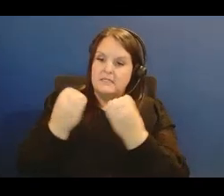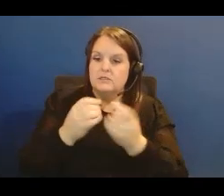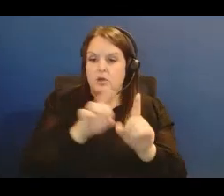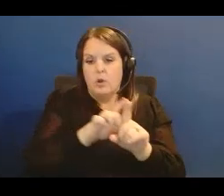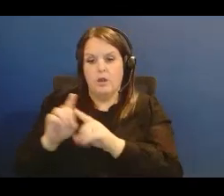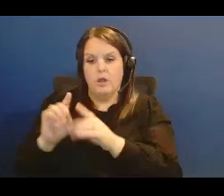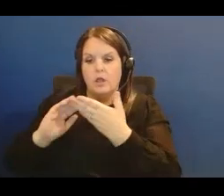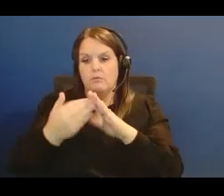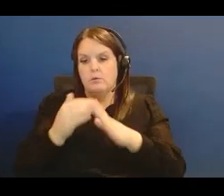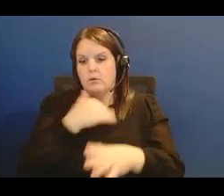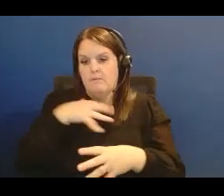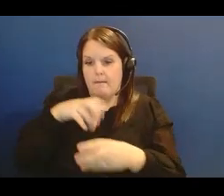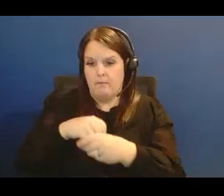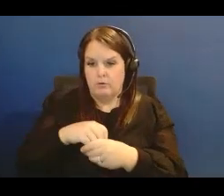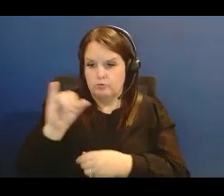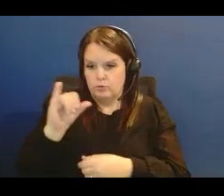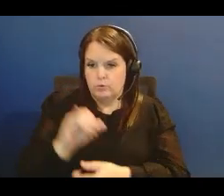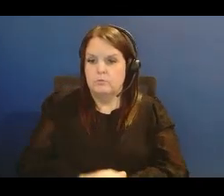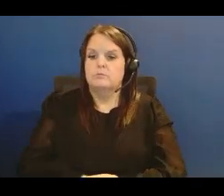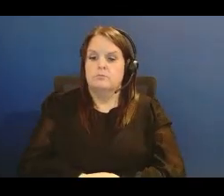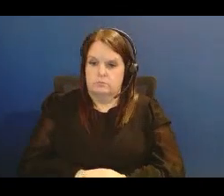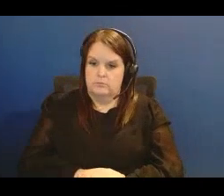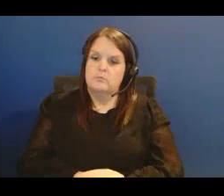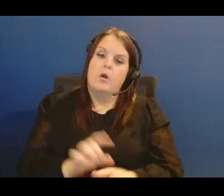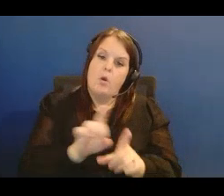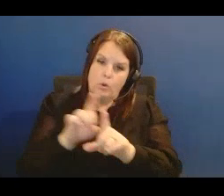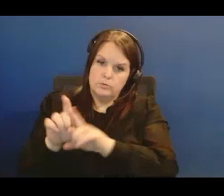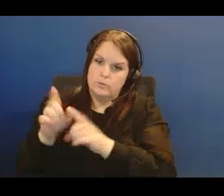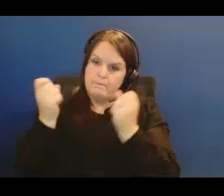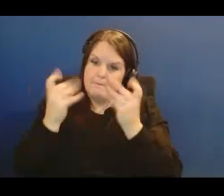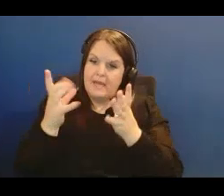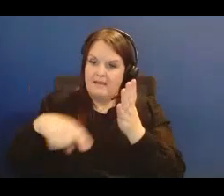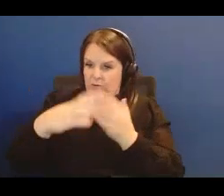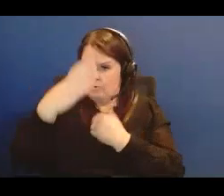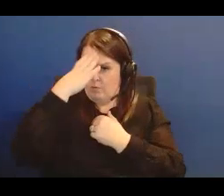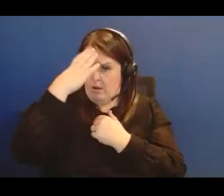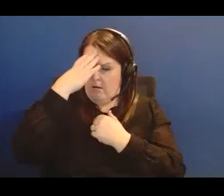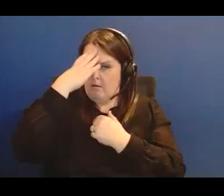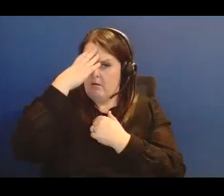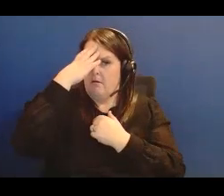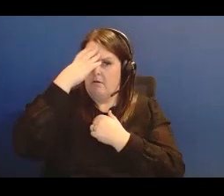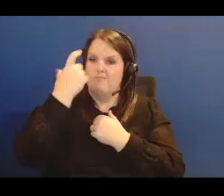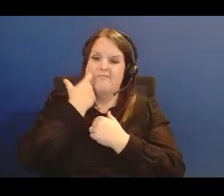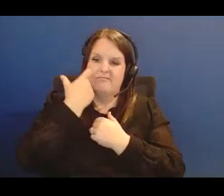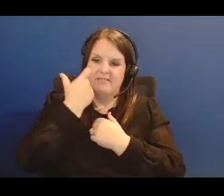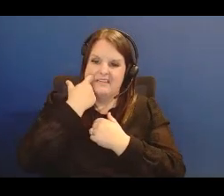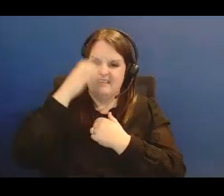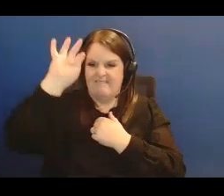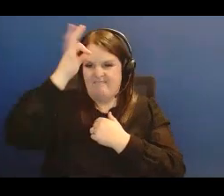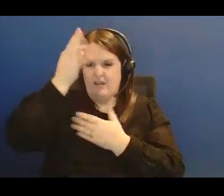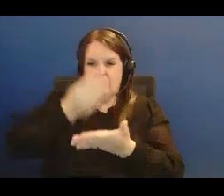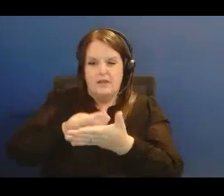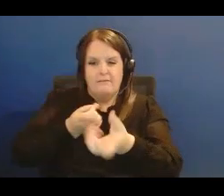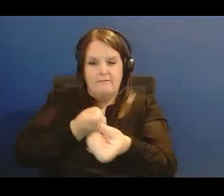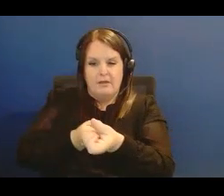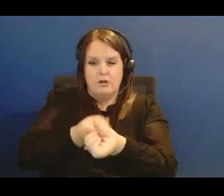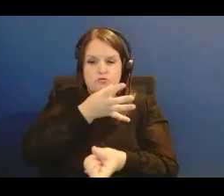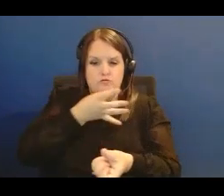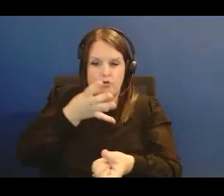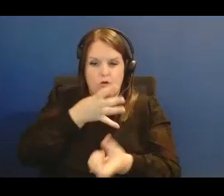community members as well. In addition to that, many of you are aware of the recently federally funded Rural